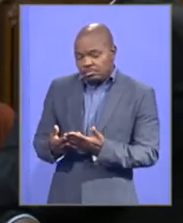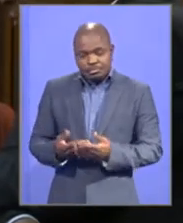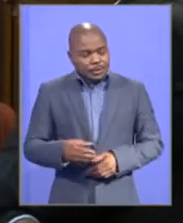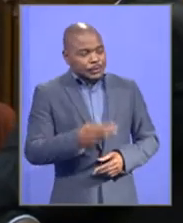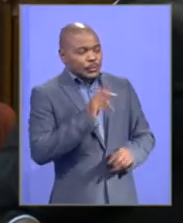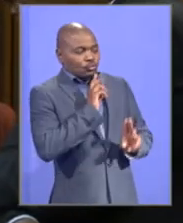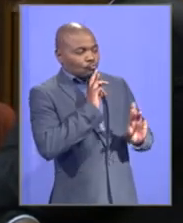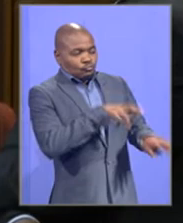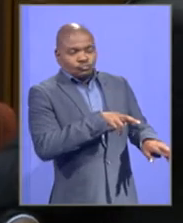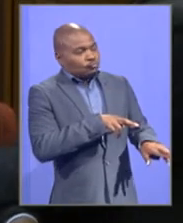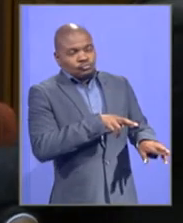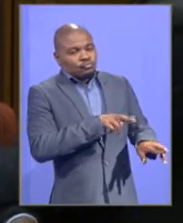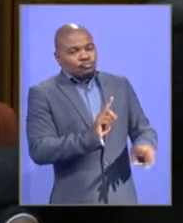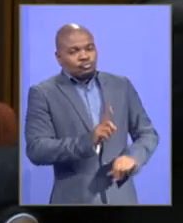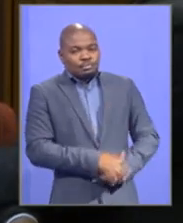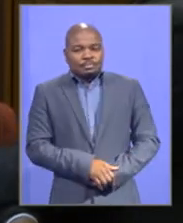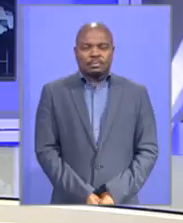No respond in that, my lord.